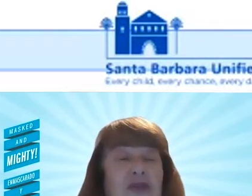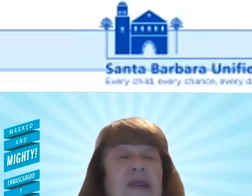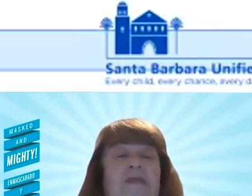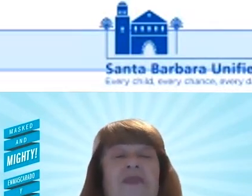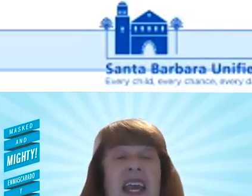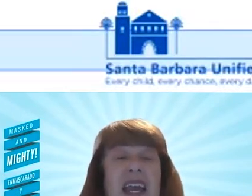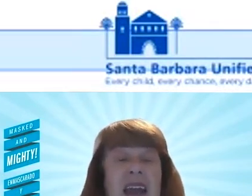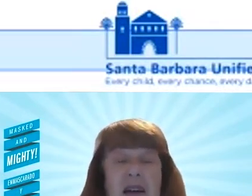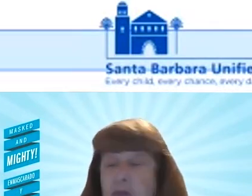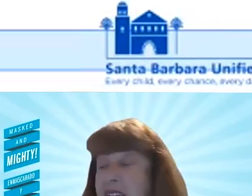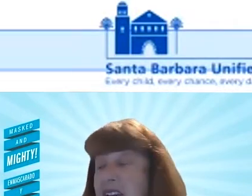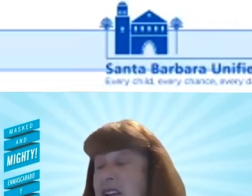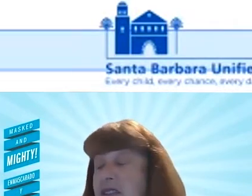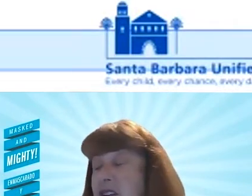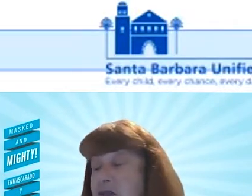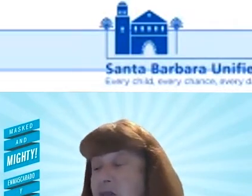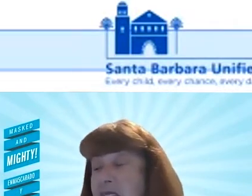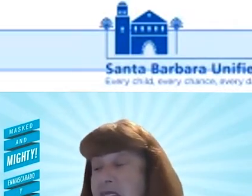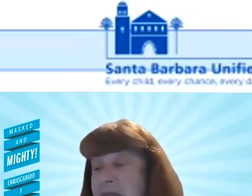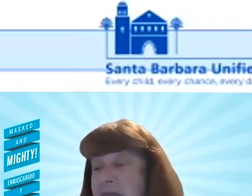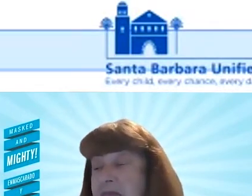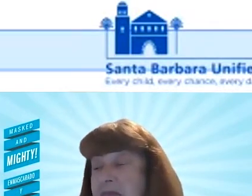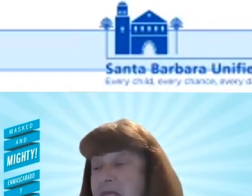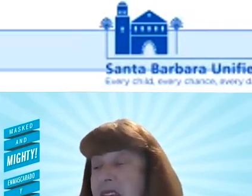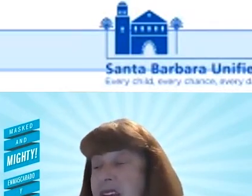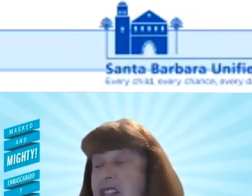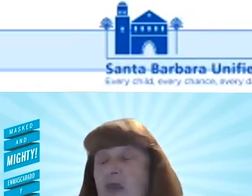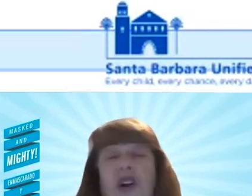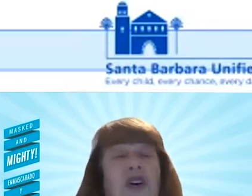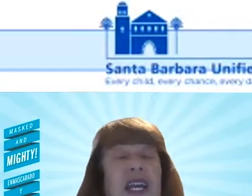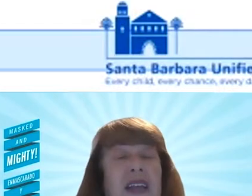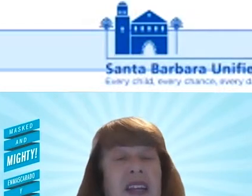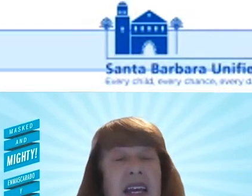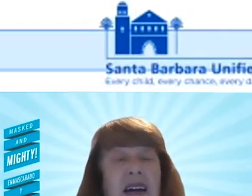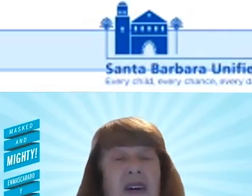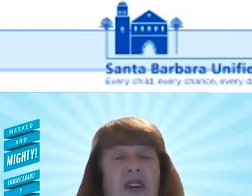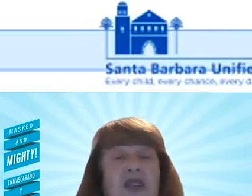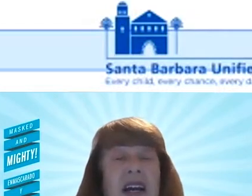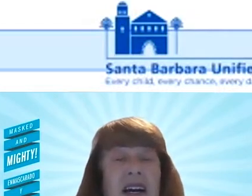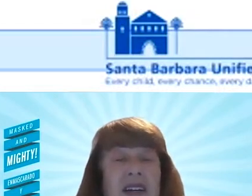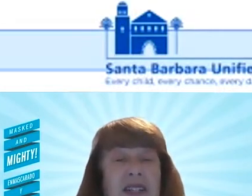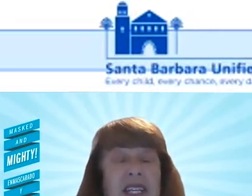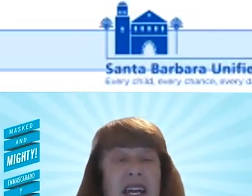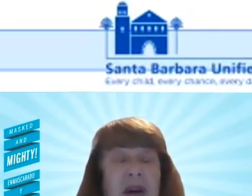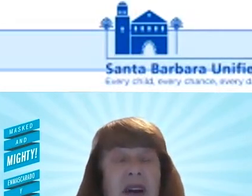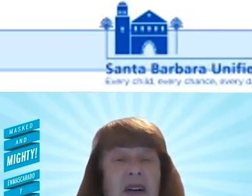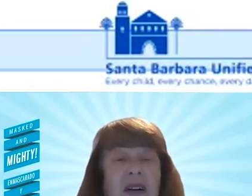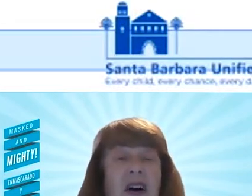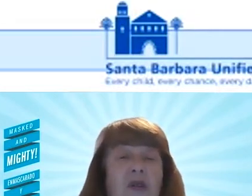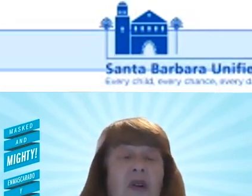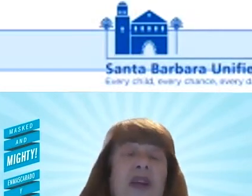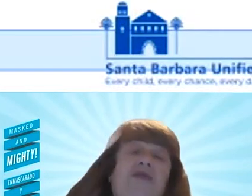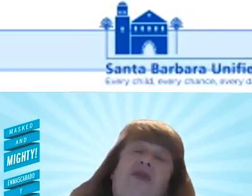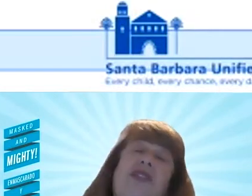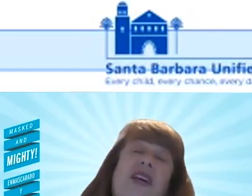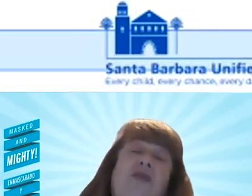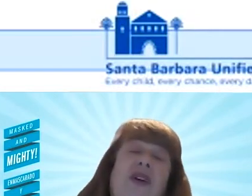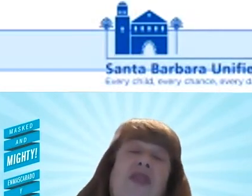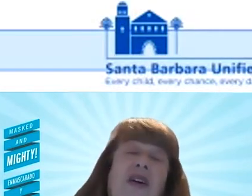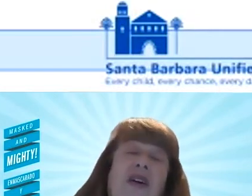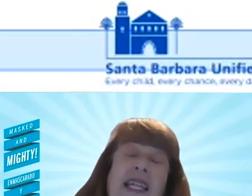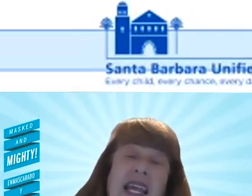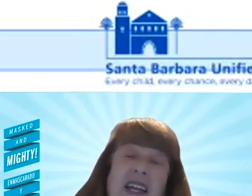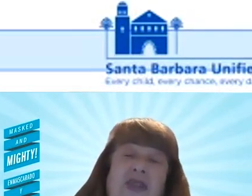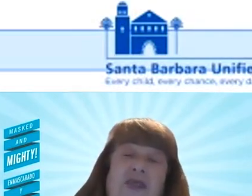to school, they bring the COVID with them. So we're looking at the data, we're trying to understand it better. We're reinforcing